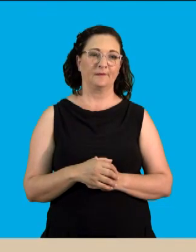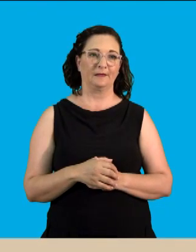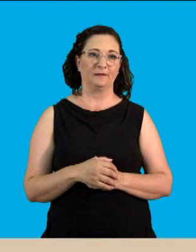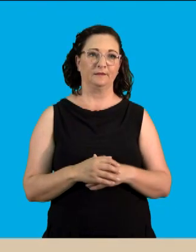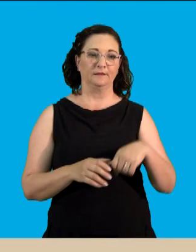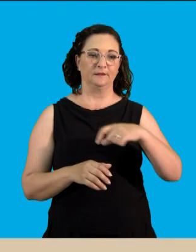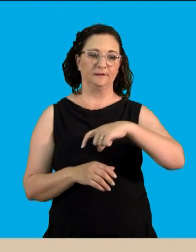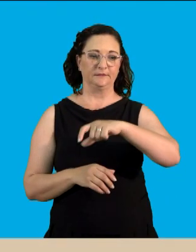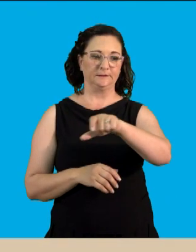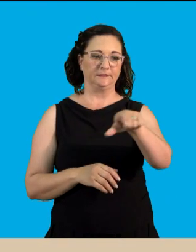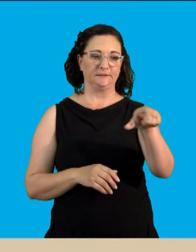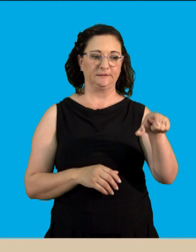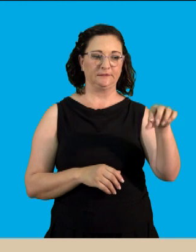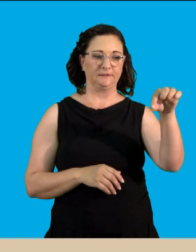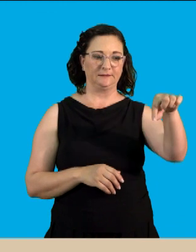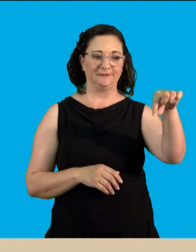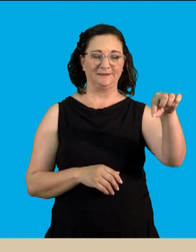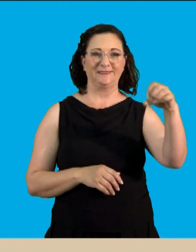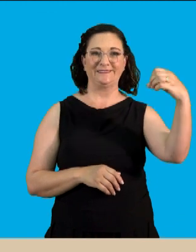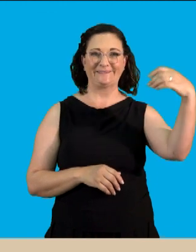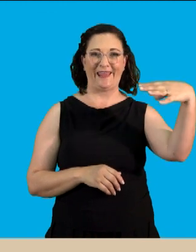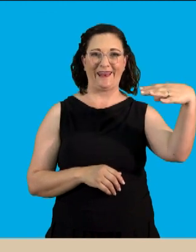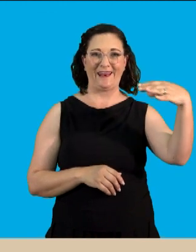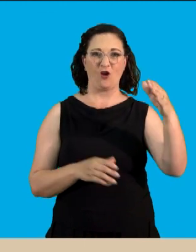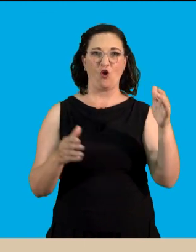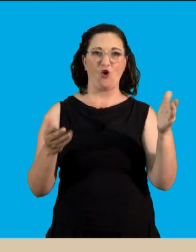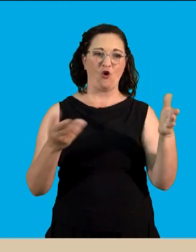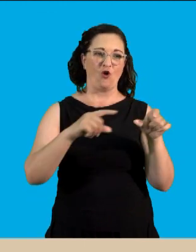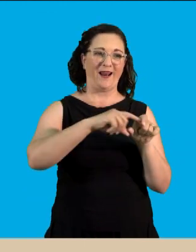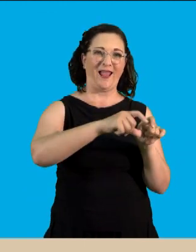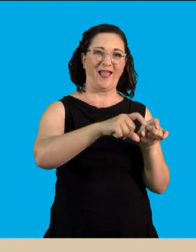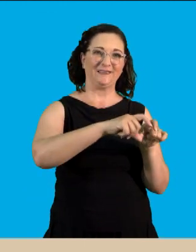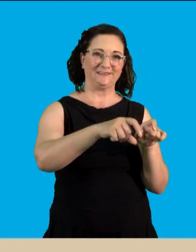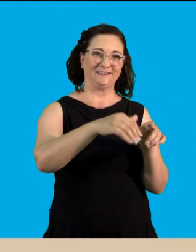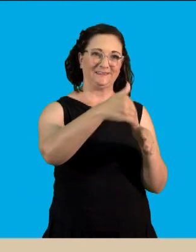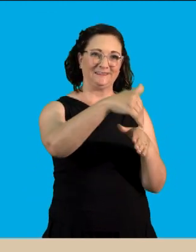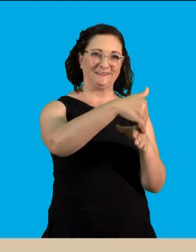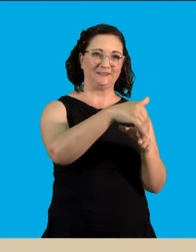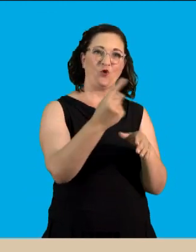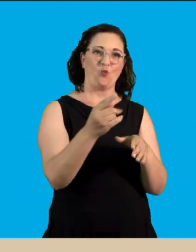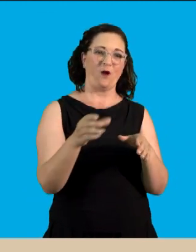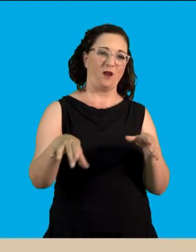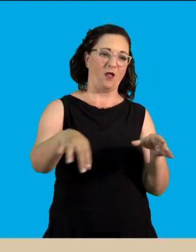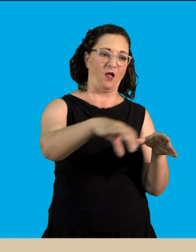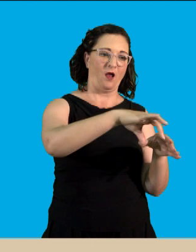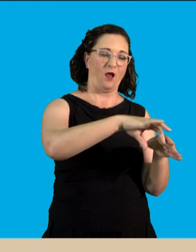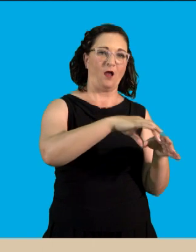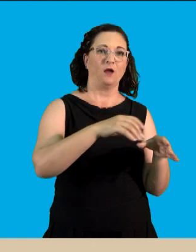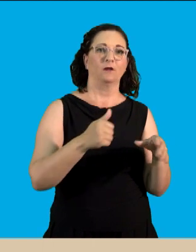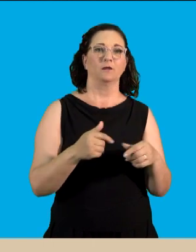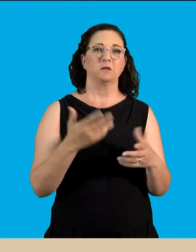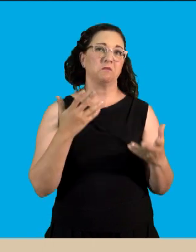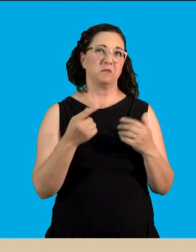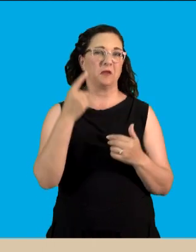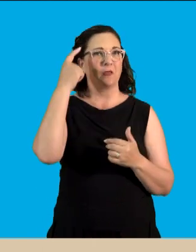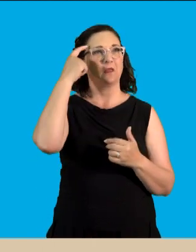is located towards the edge of the Milky Way galaxy in one of the spiral arms. I know most of